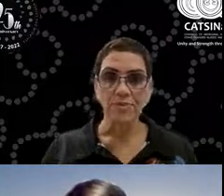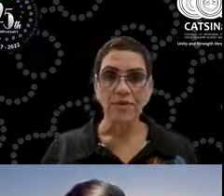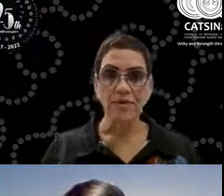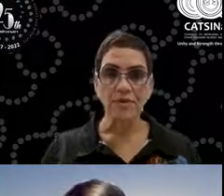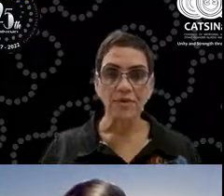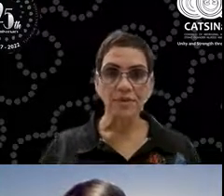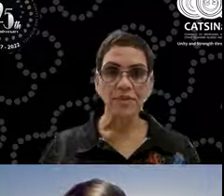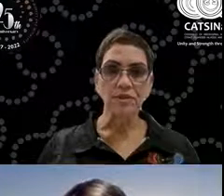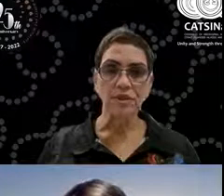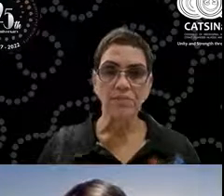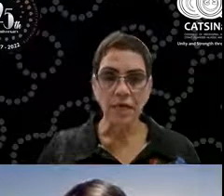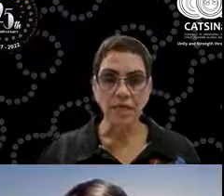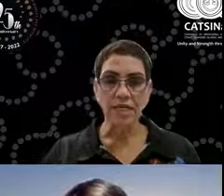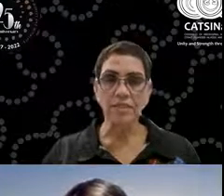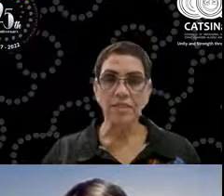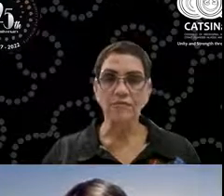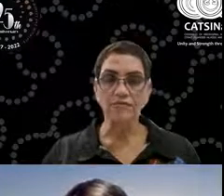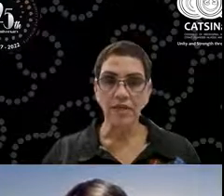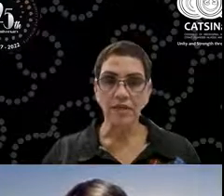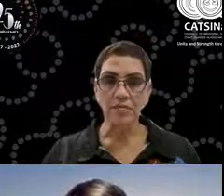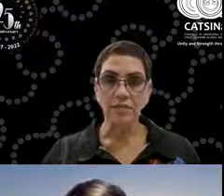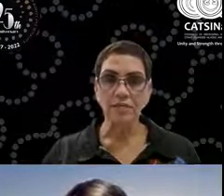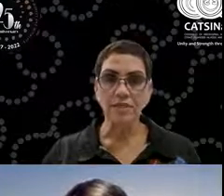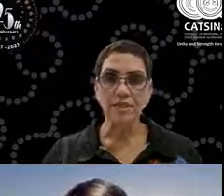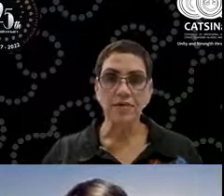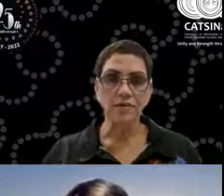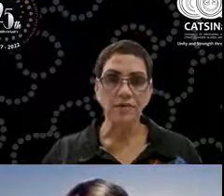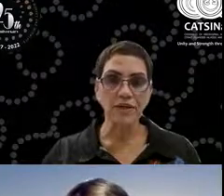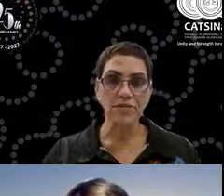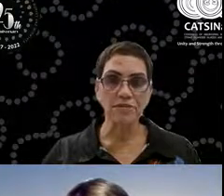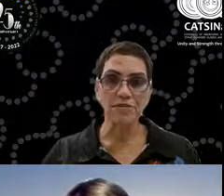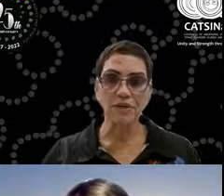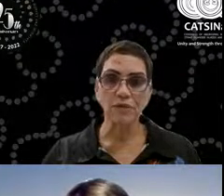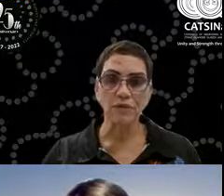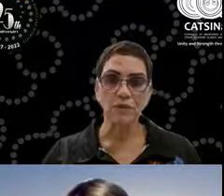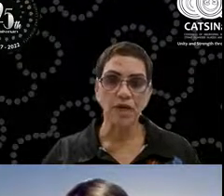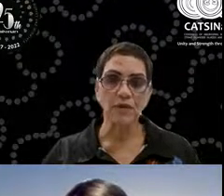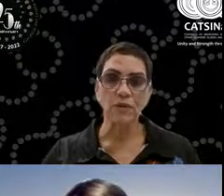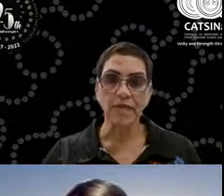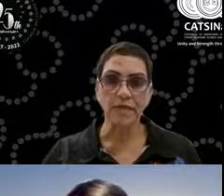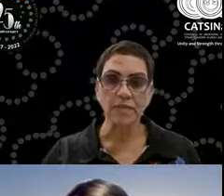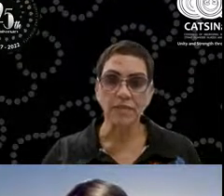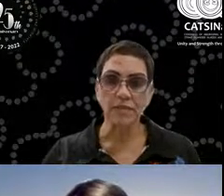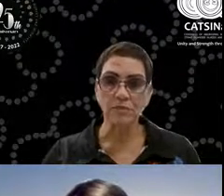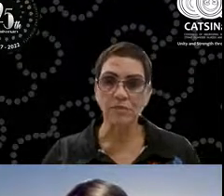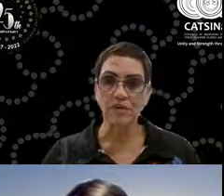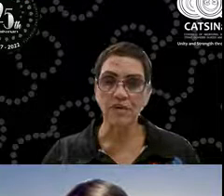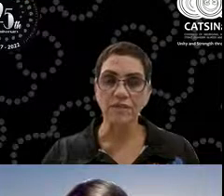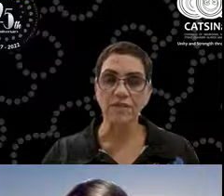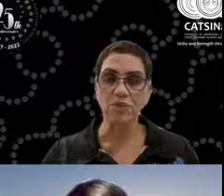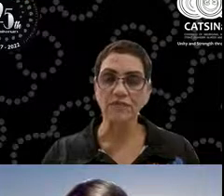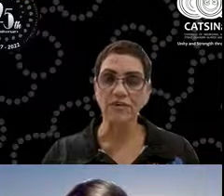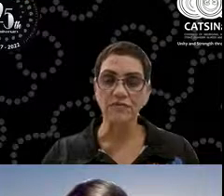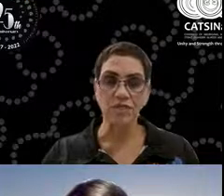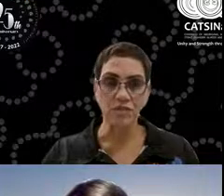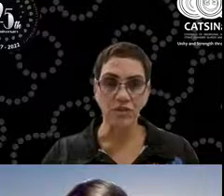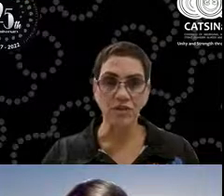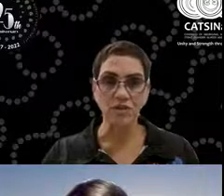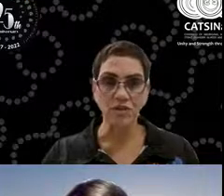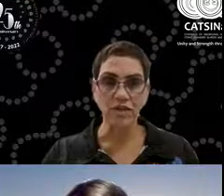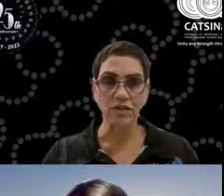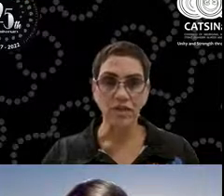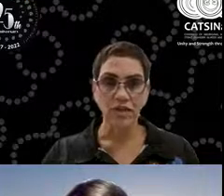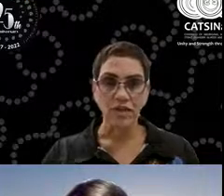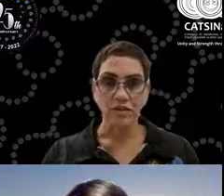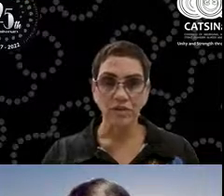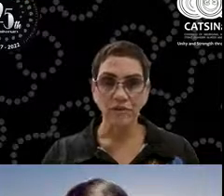So I'll begin by acknowledging the Katsunam founding members. So for those of you who aren't aware, Katsunam was founded 25 years